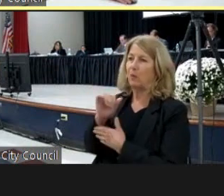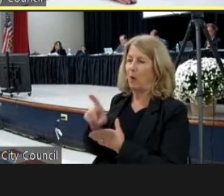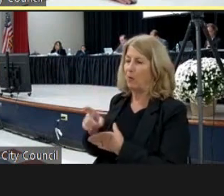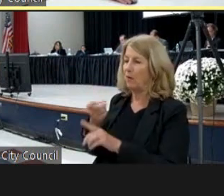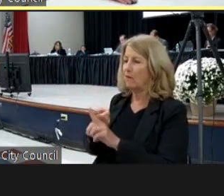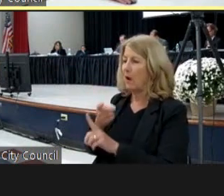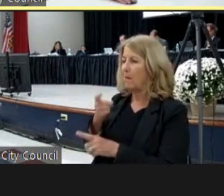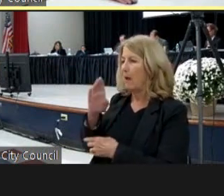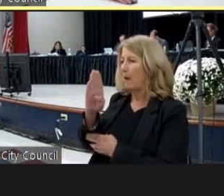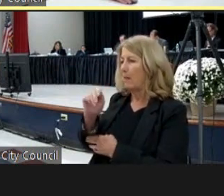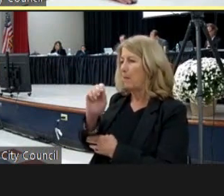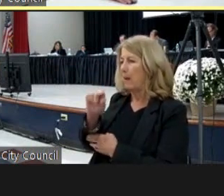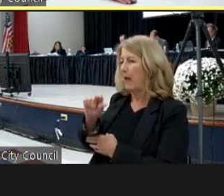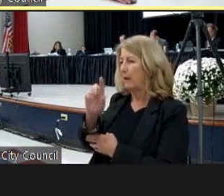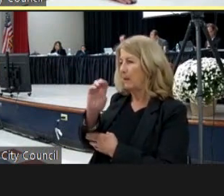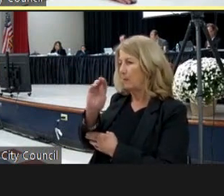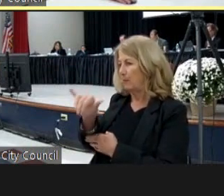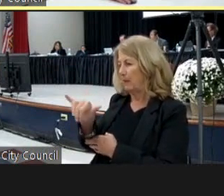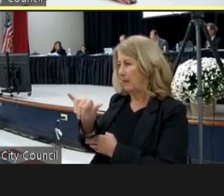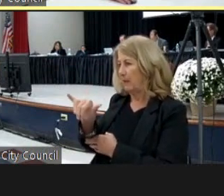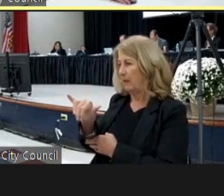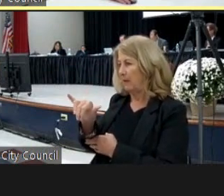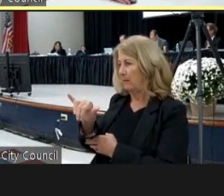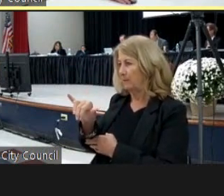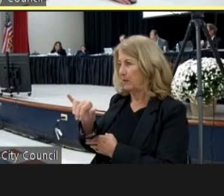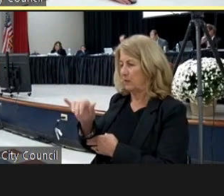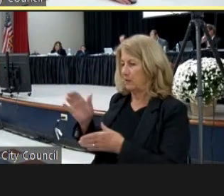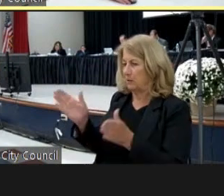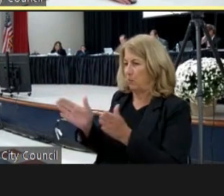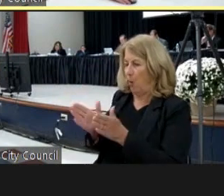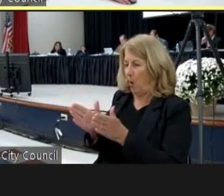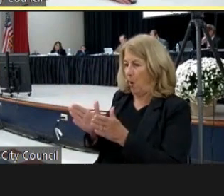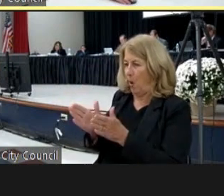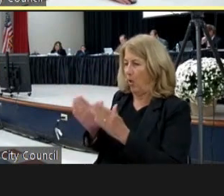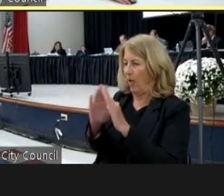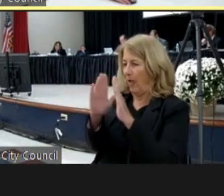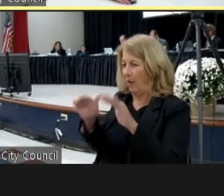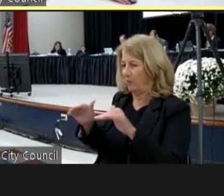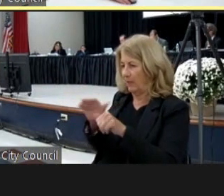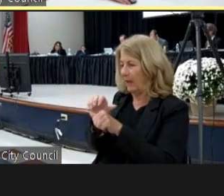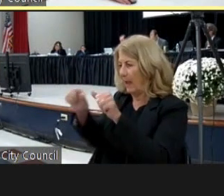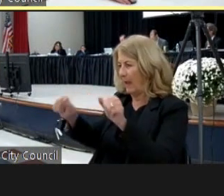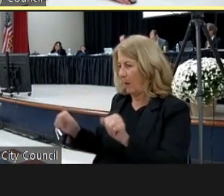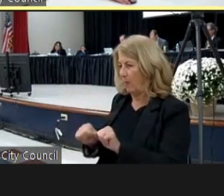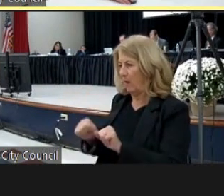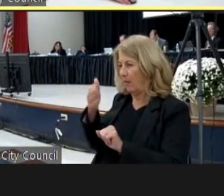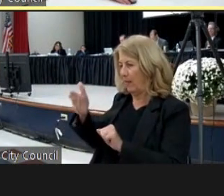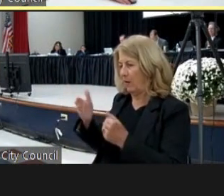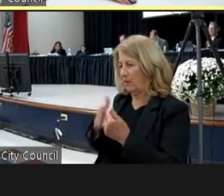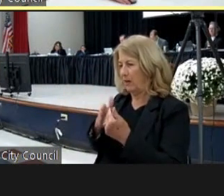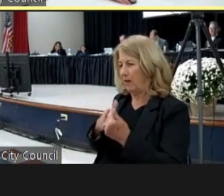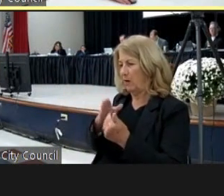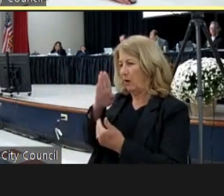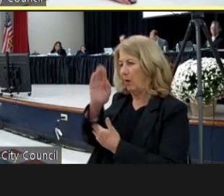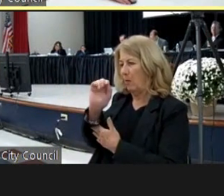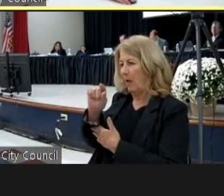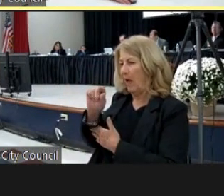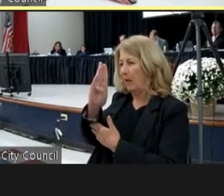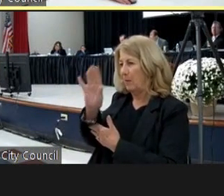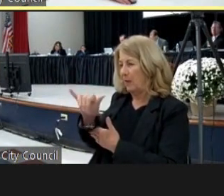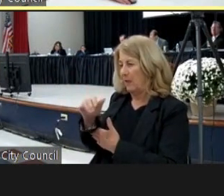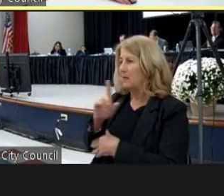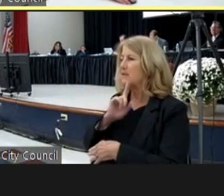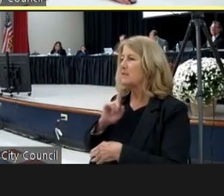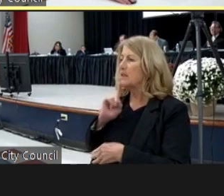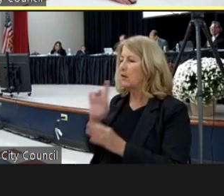little small residential pocket right there along Bagby. Single-family zoning, there is